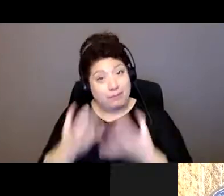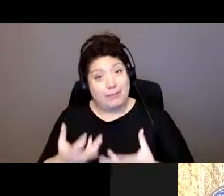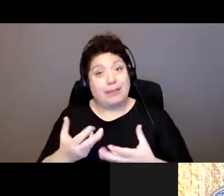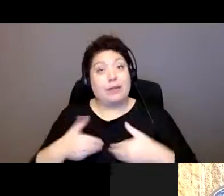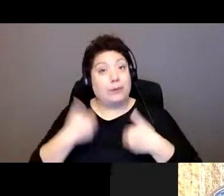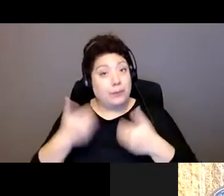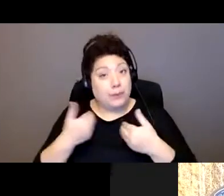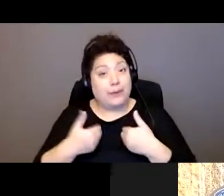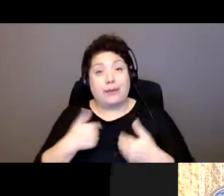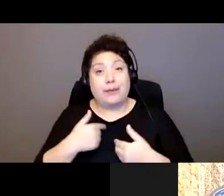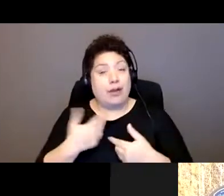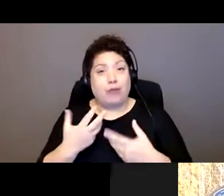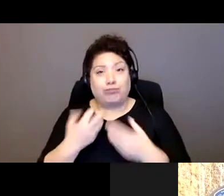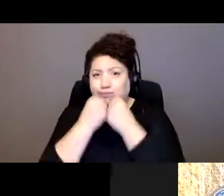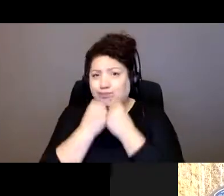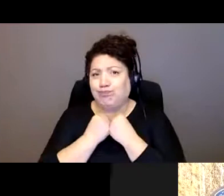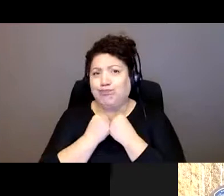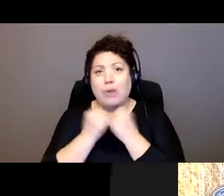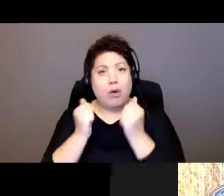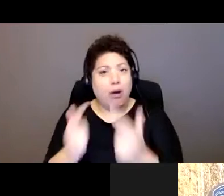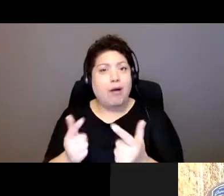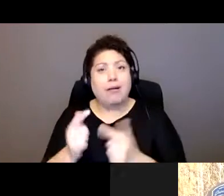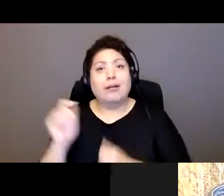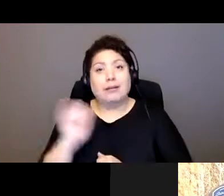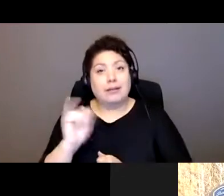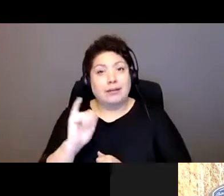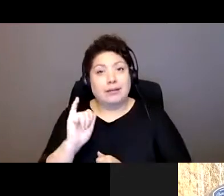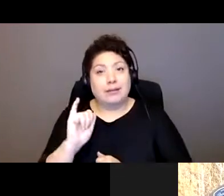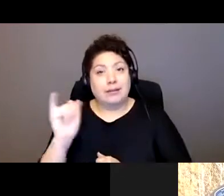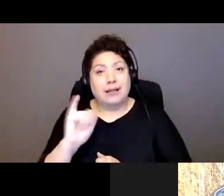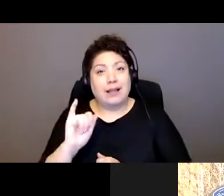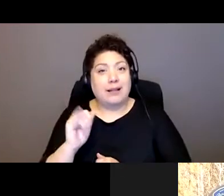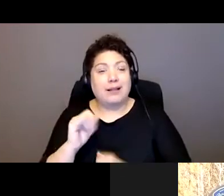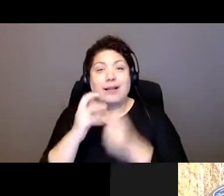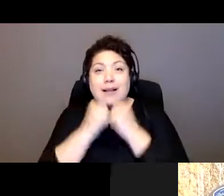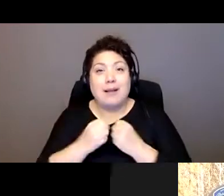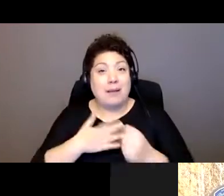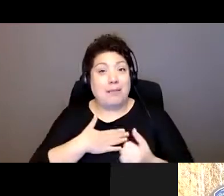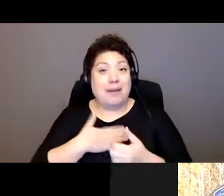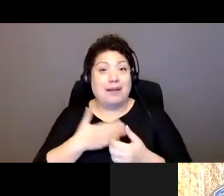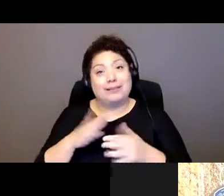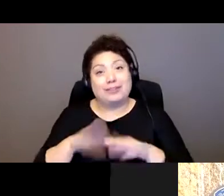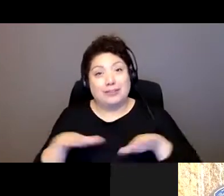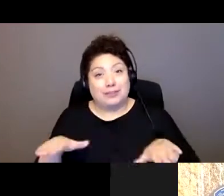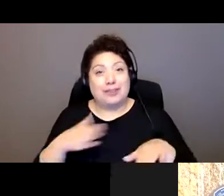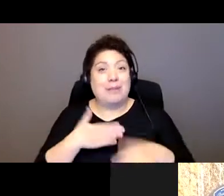and I love them all. And they're all like my babies and they're all my kids and they're all